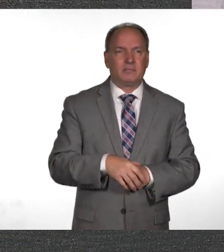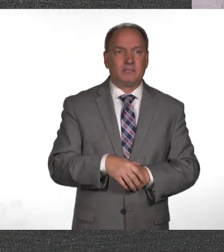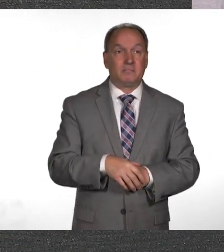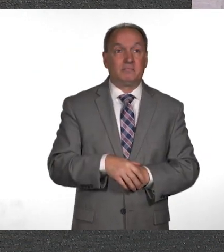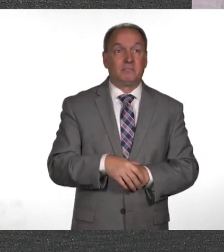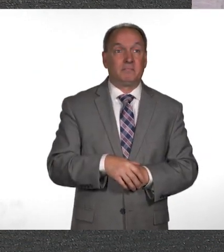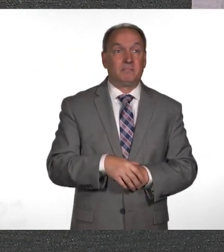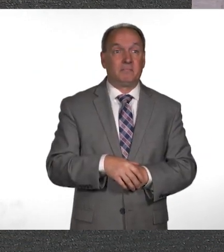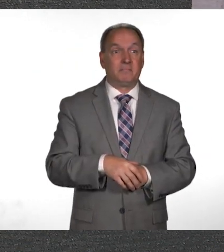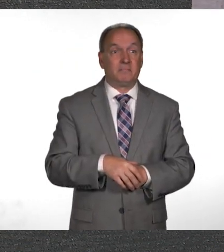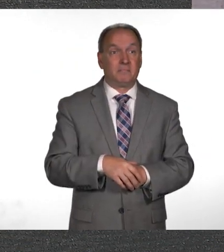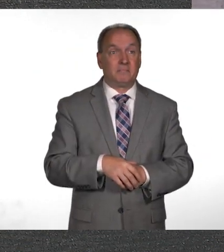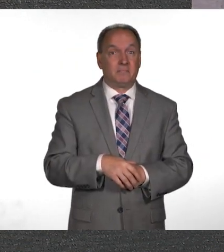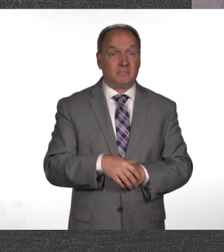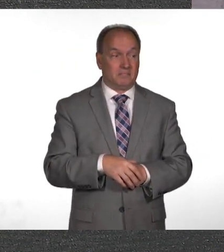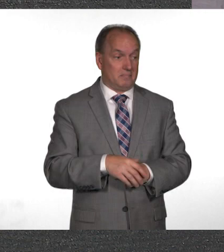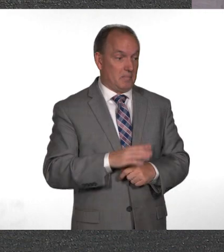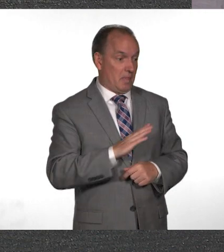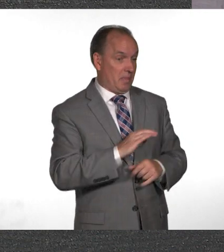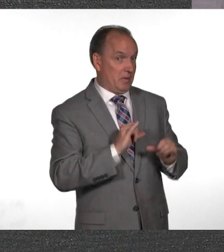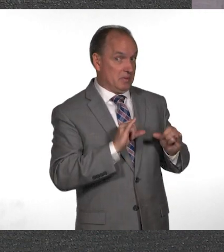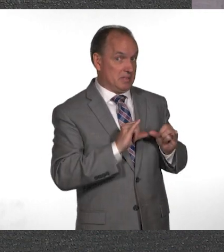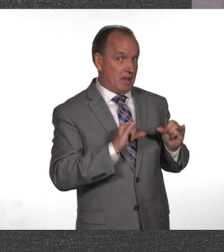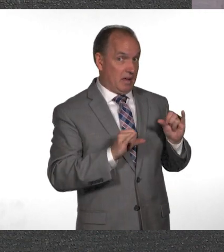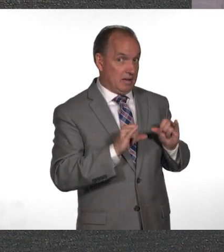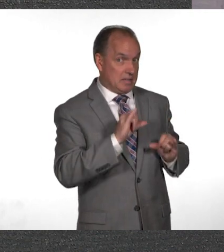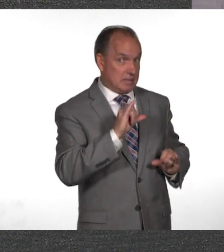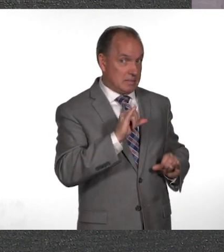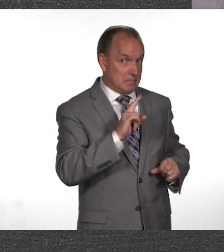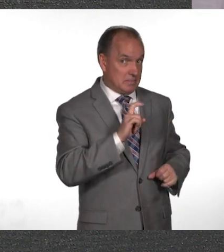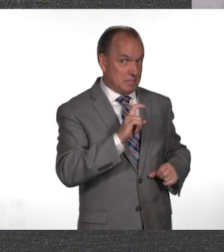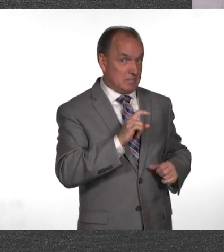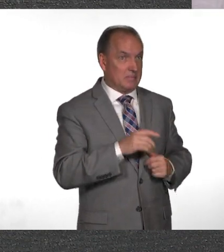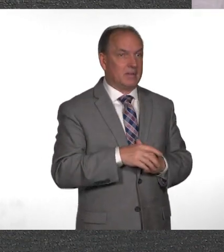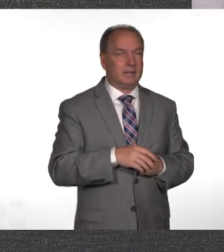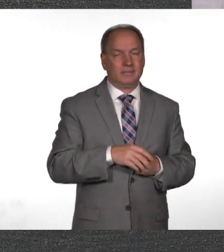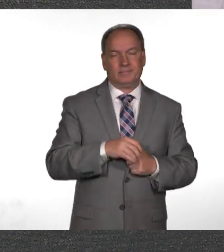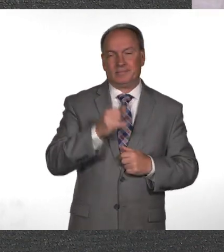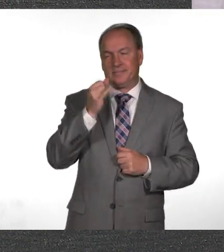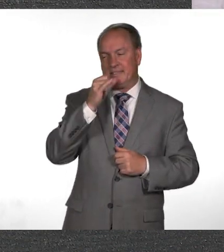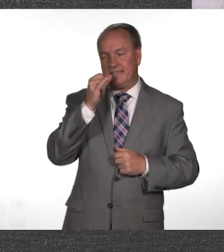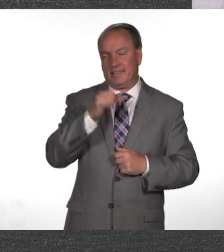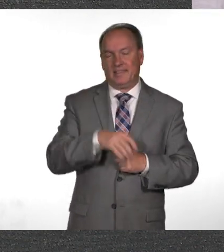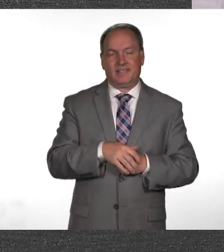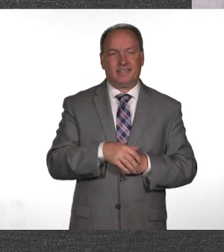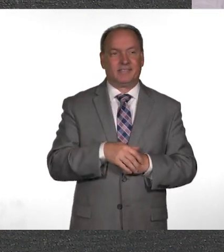Their size? Piggy. That's silly.